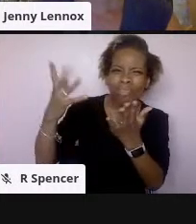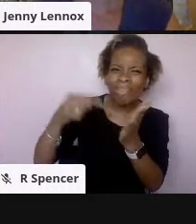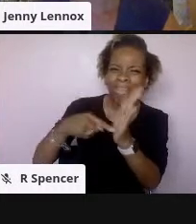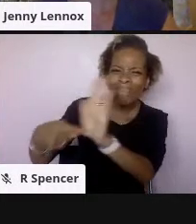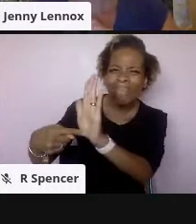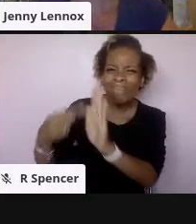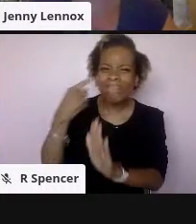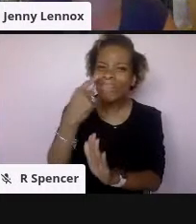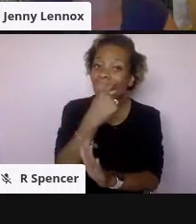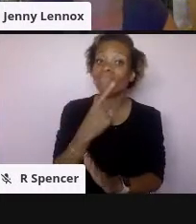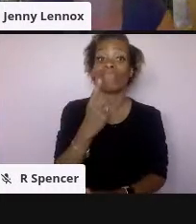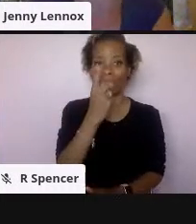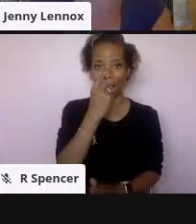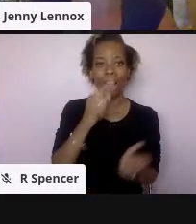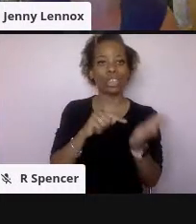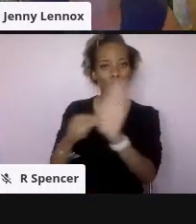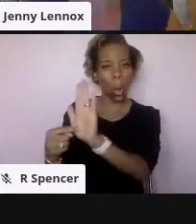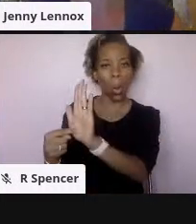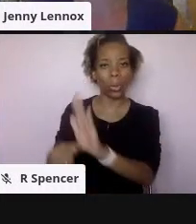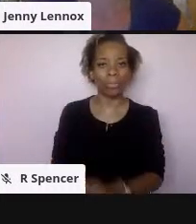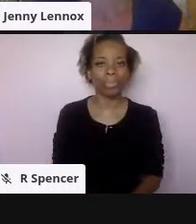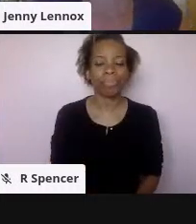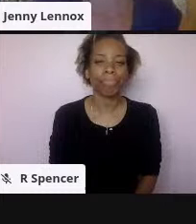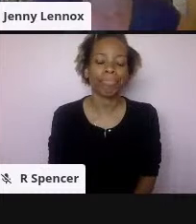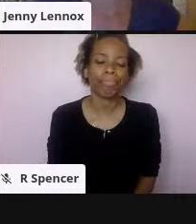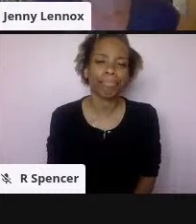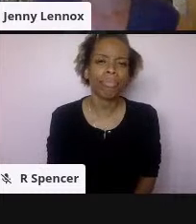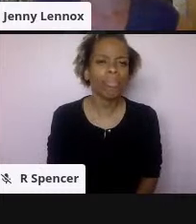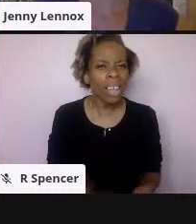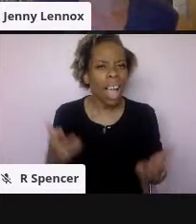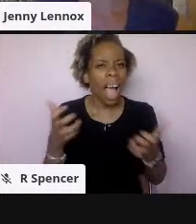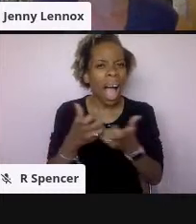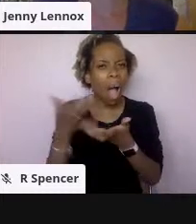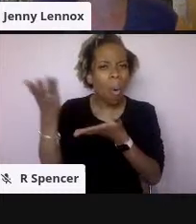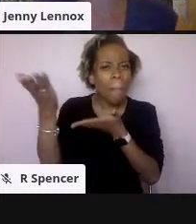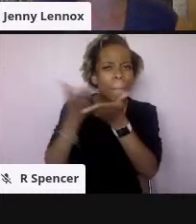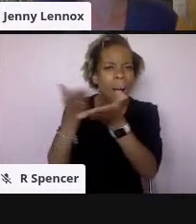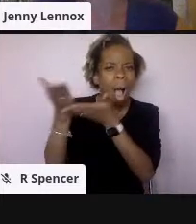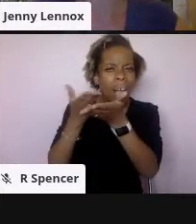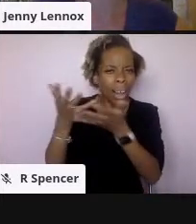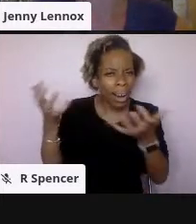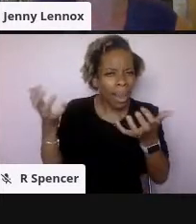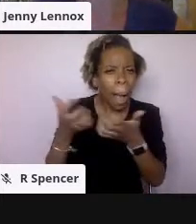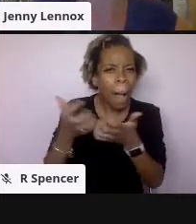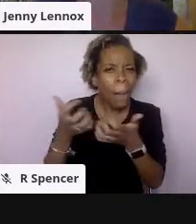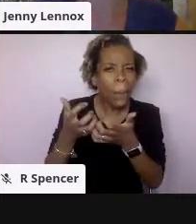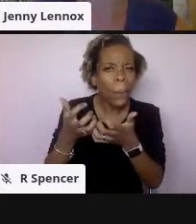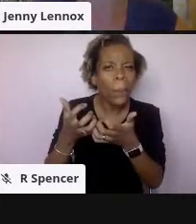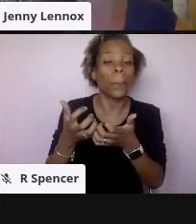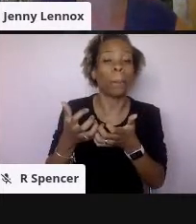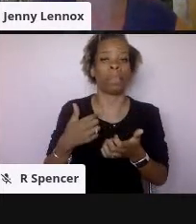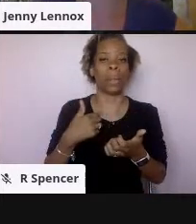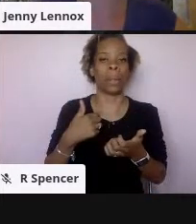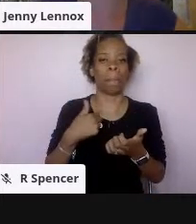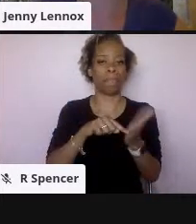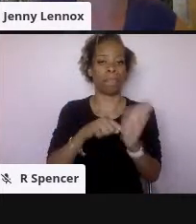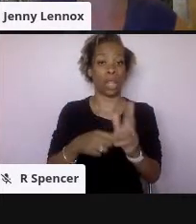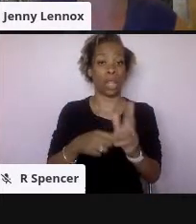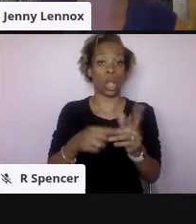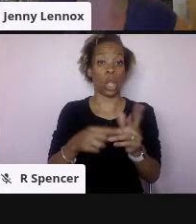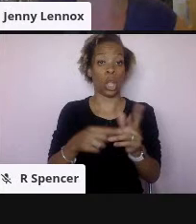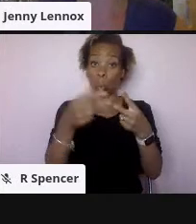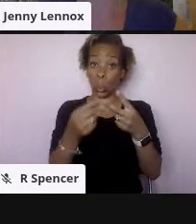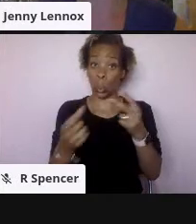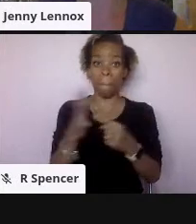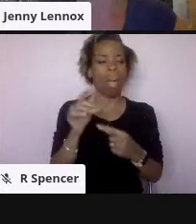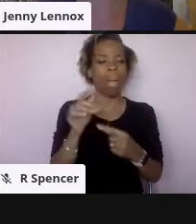moving on to looking at sort of bargaining scenarios, I thought I kind of picked two things that seem to be most relevant at the moment, but I'm sure people will have